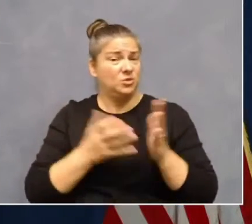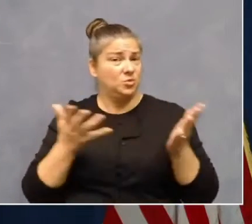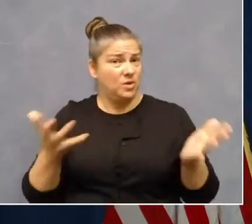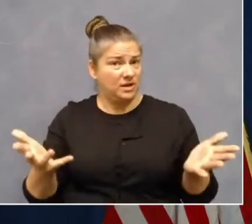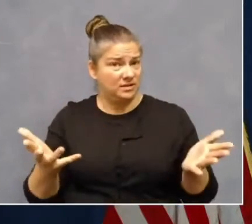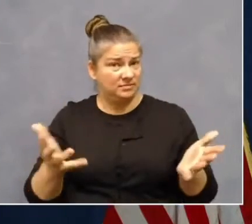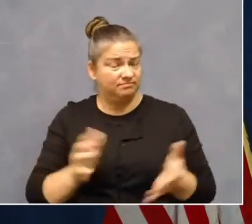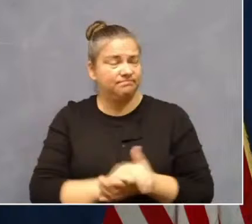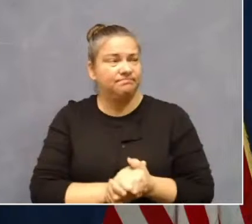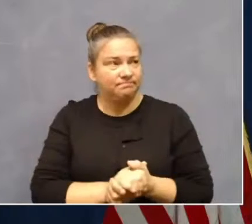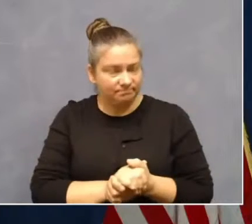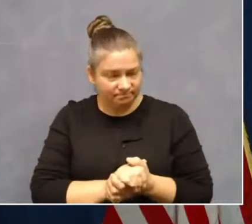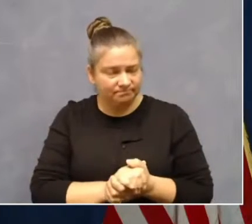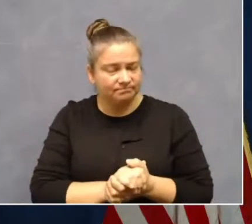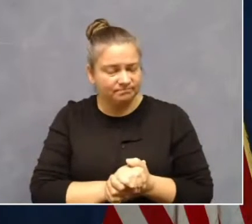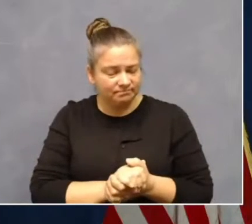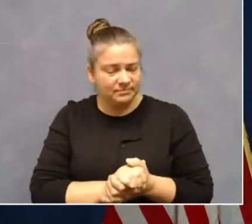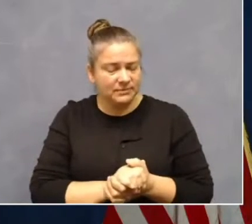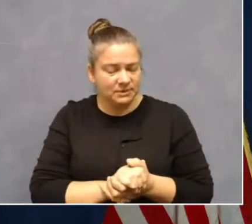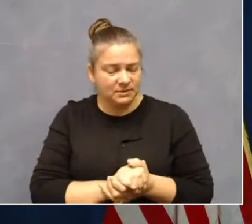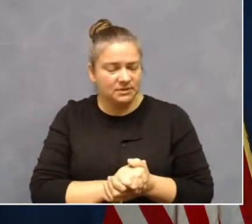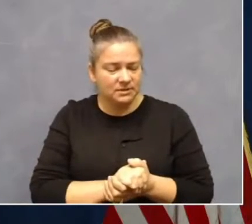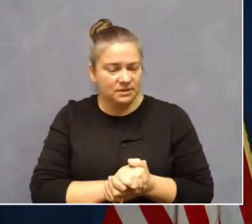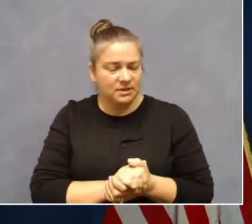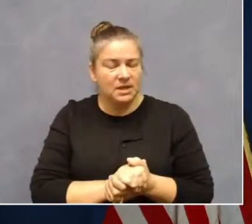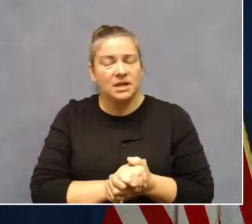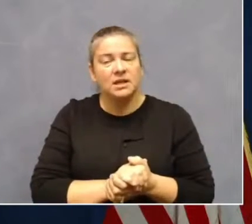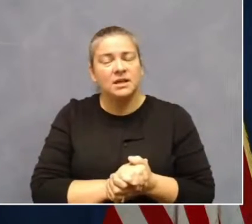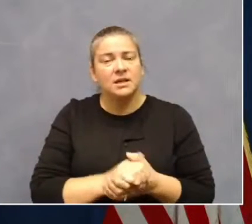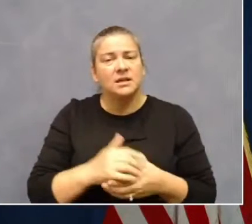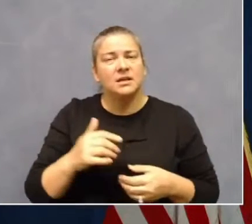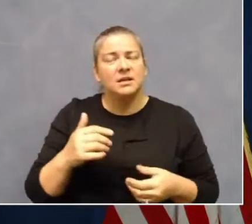that we have put in significant